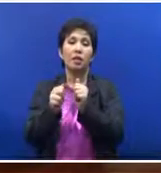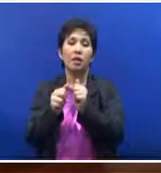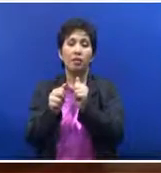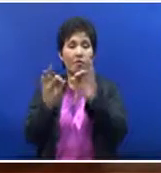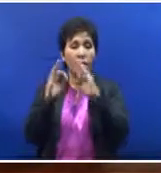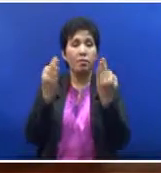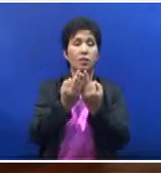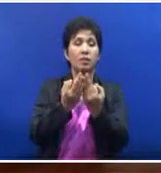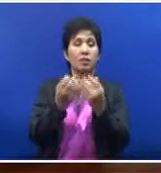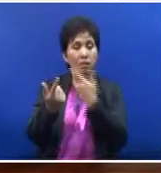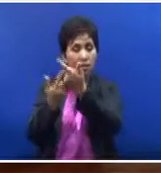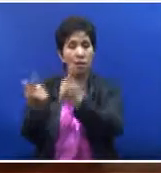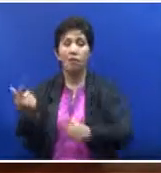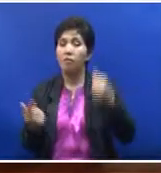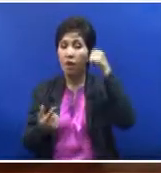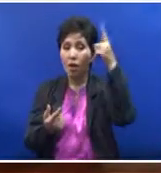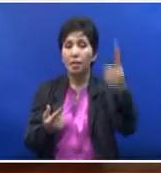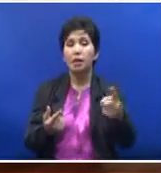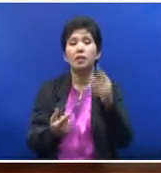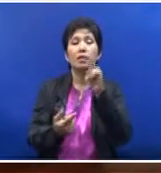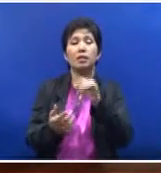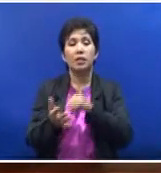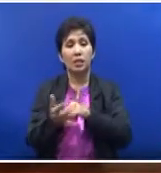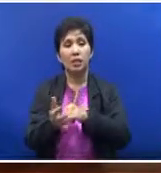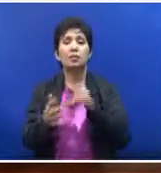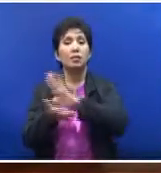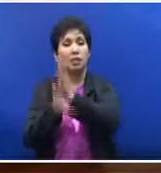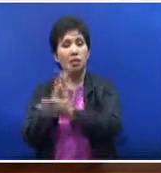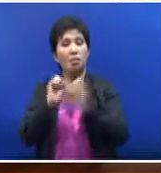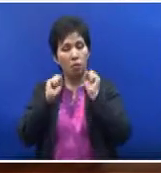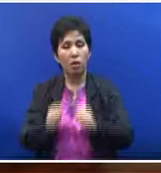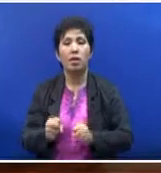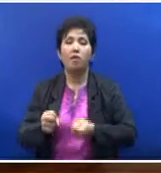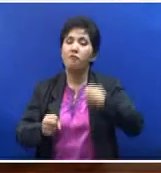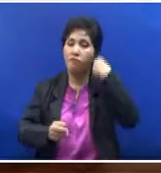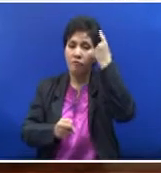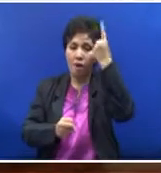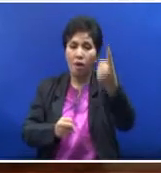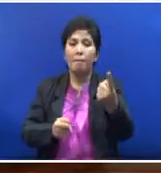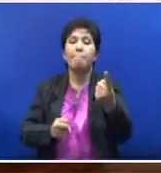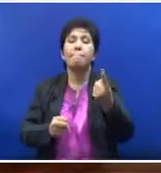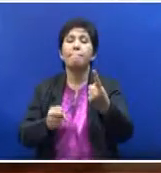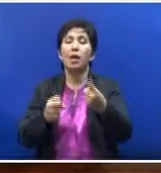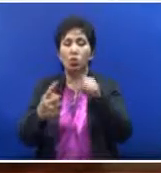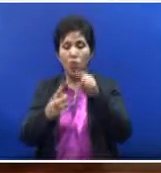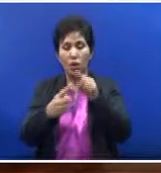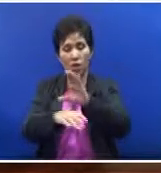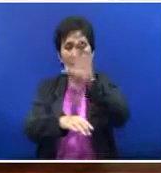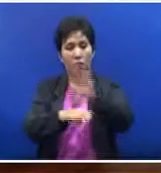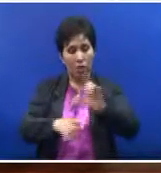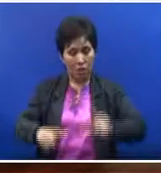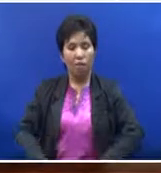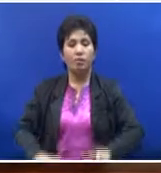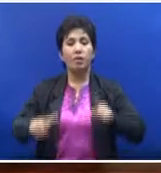Okay, by understanding the relationship of the families, then you manage to understand okay, the culture within